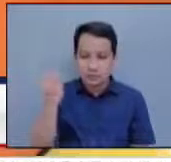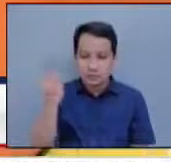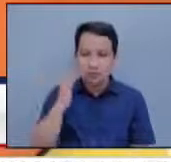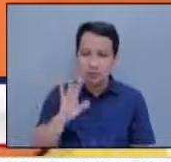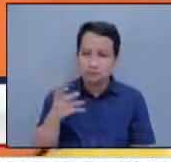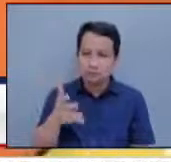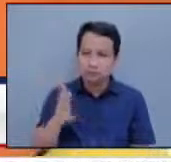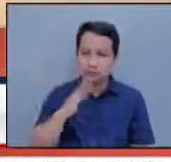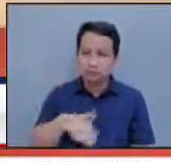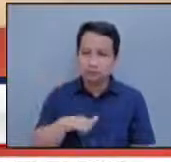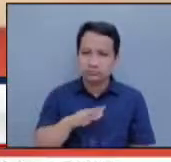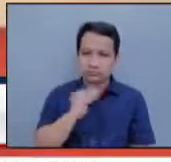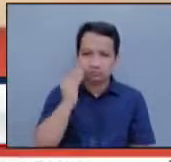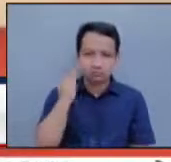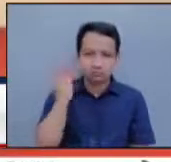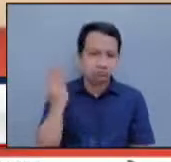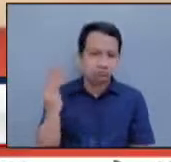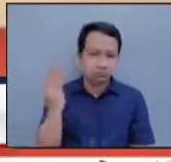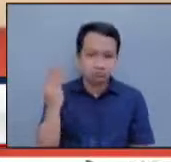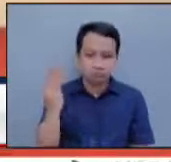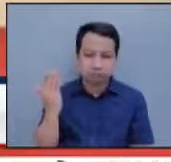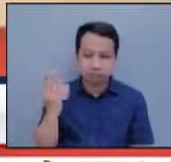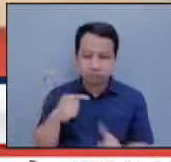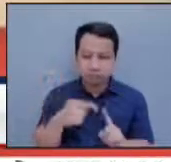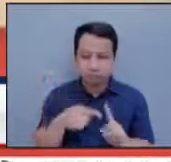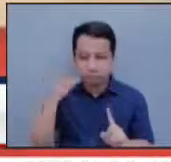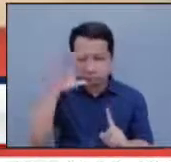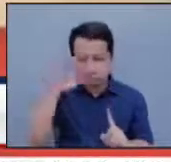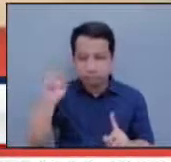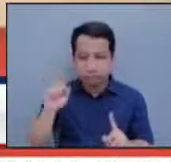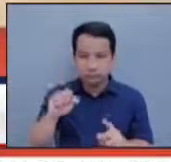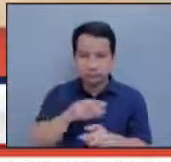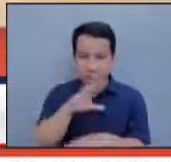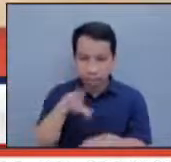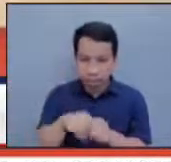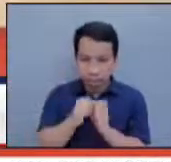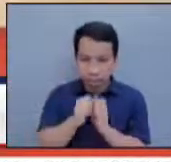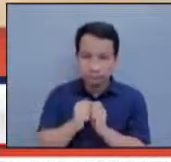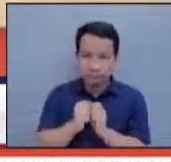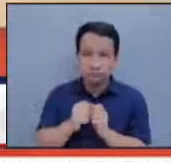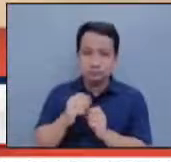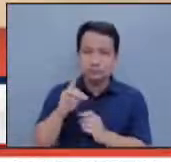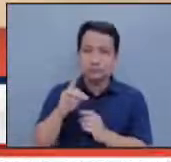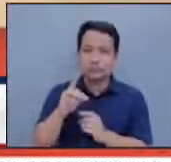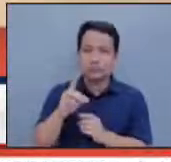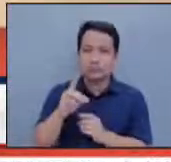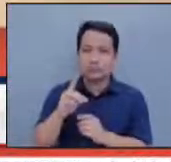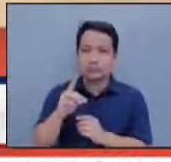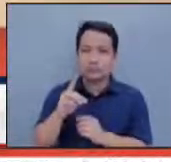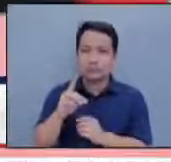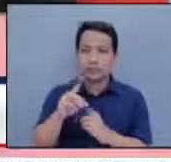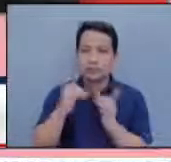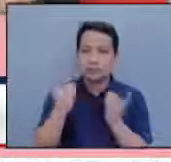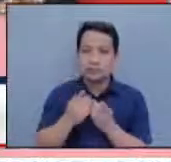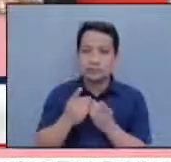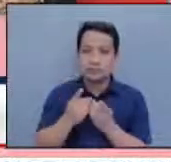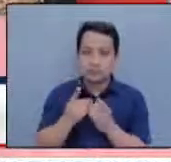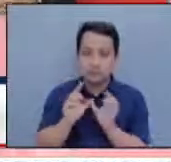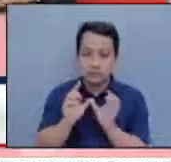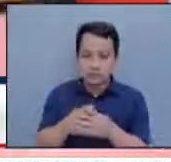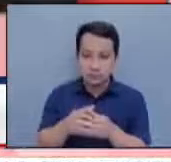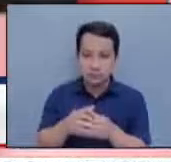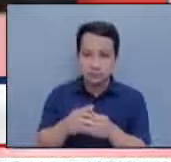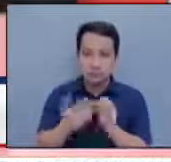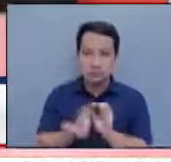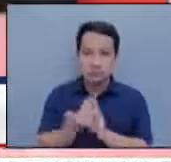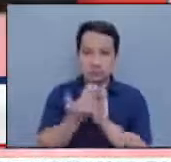ito? Well, I was one of a awardees before ng iba't ibang award giving bodies. And from there, nais ko